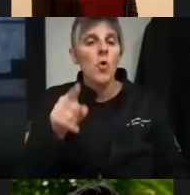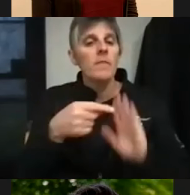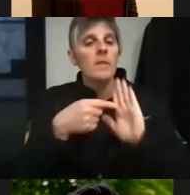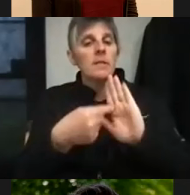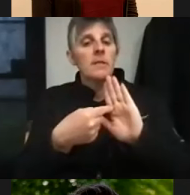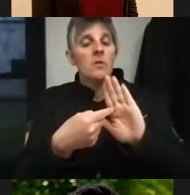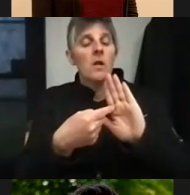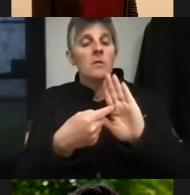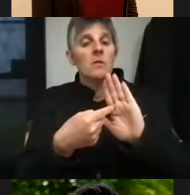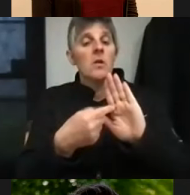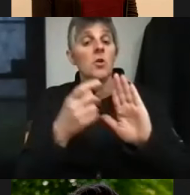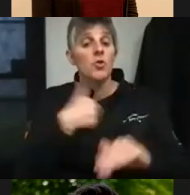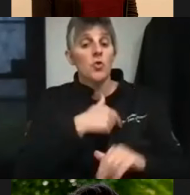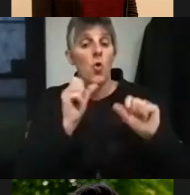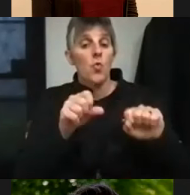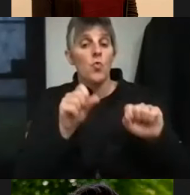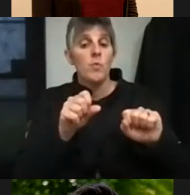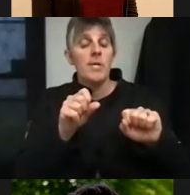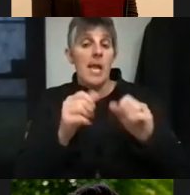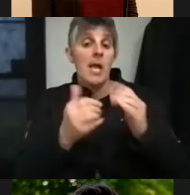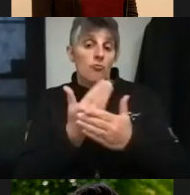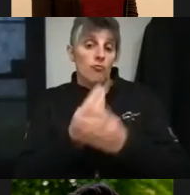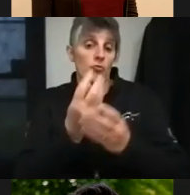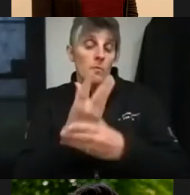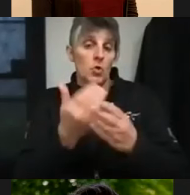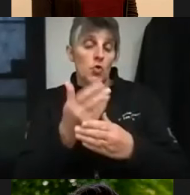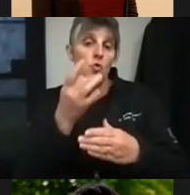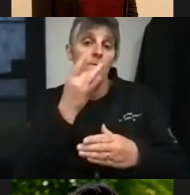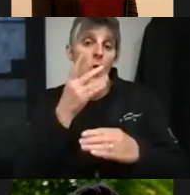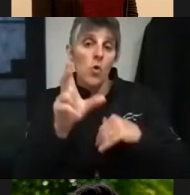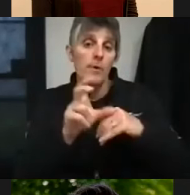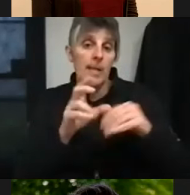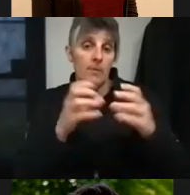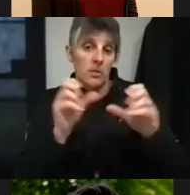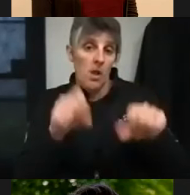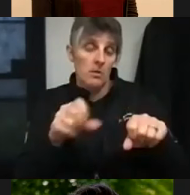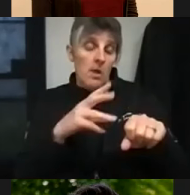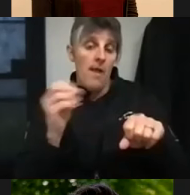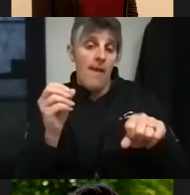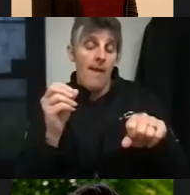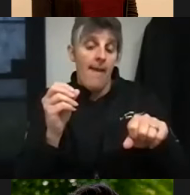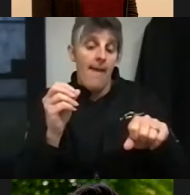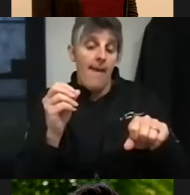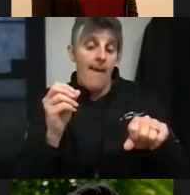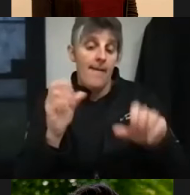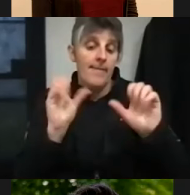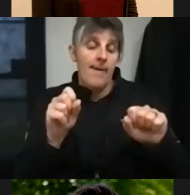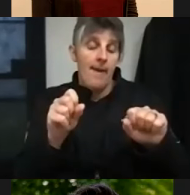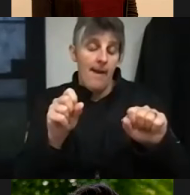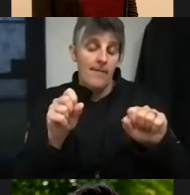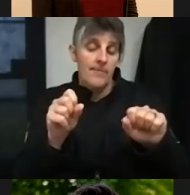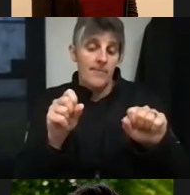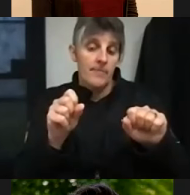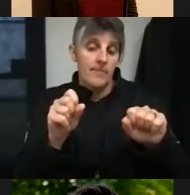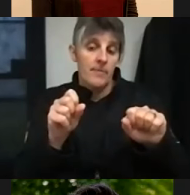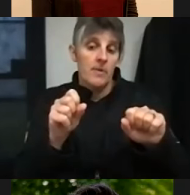so we can regenerate new photoreceptor cells and can regain